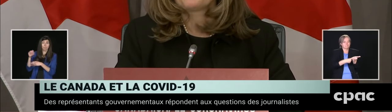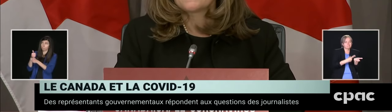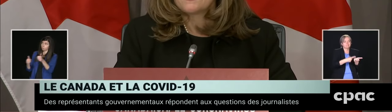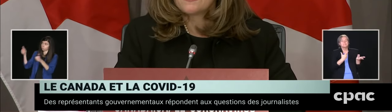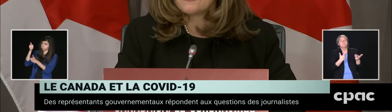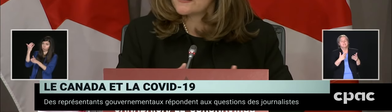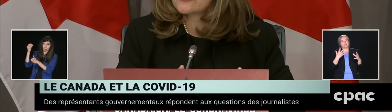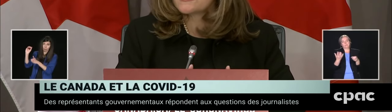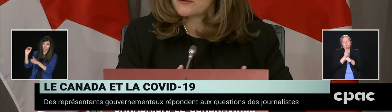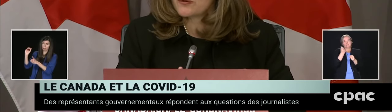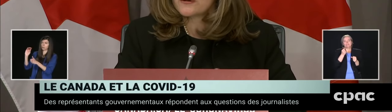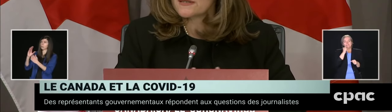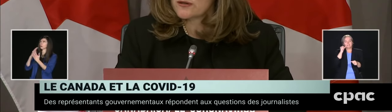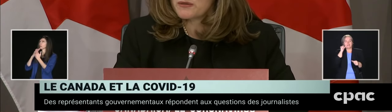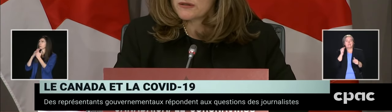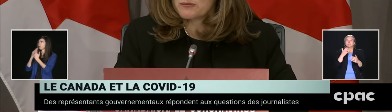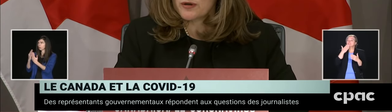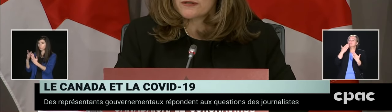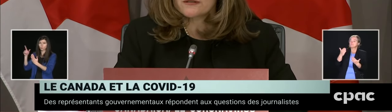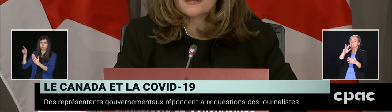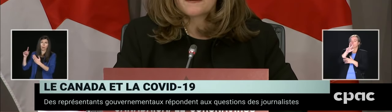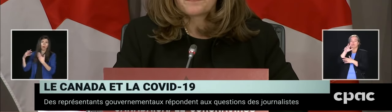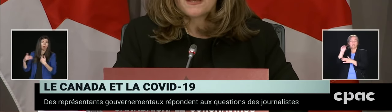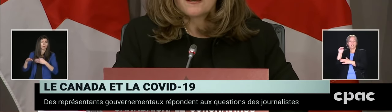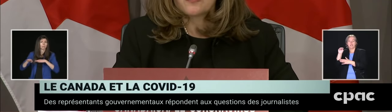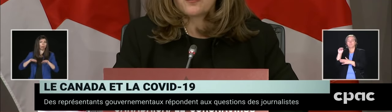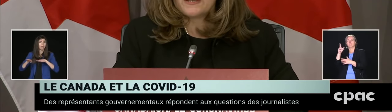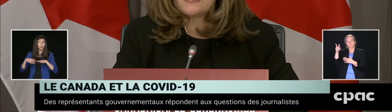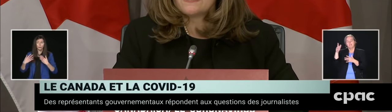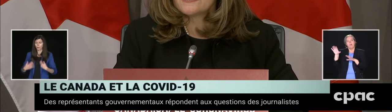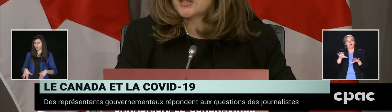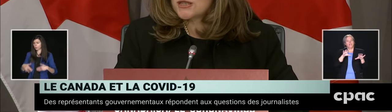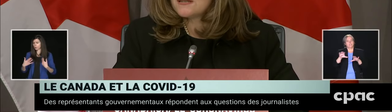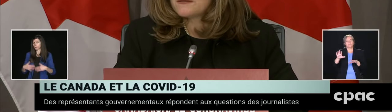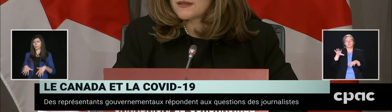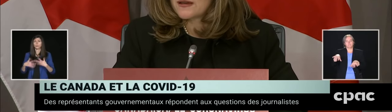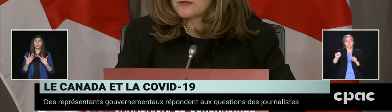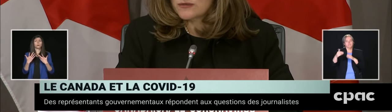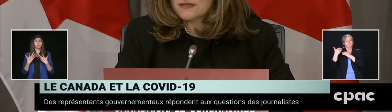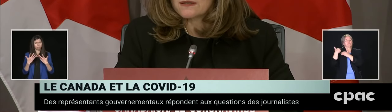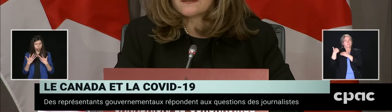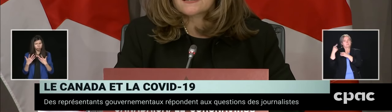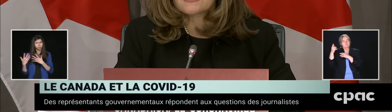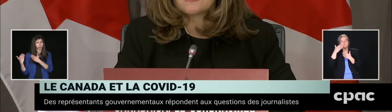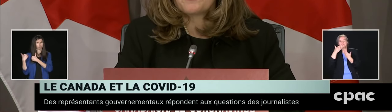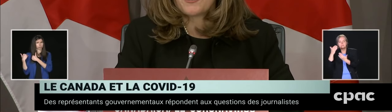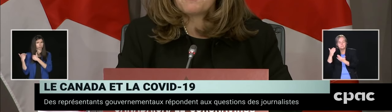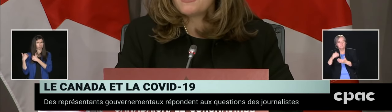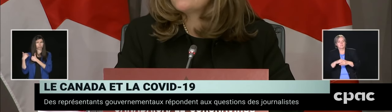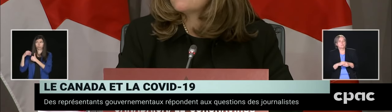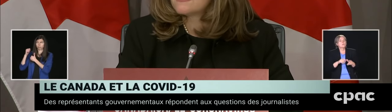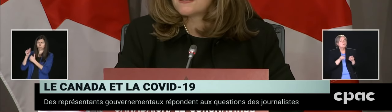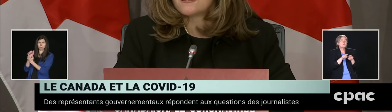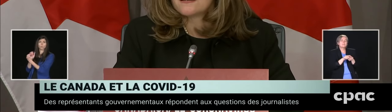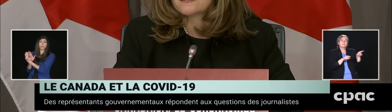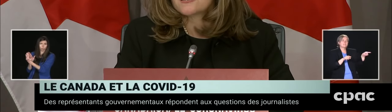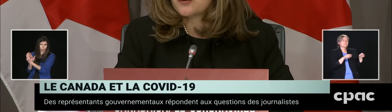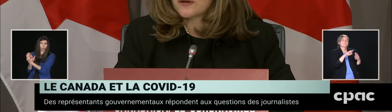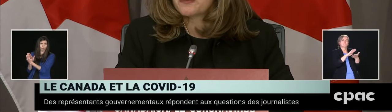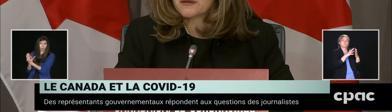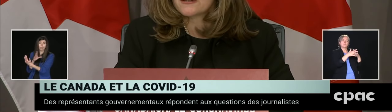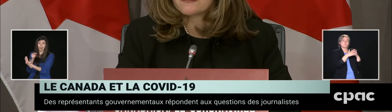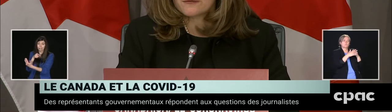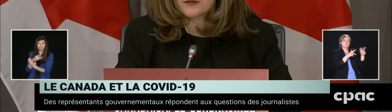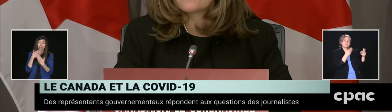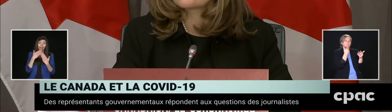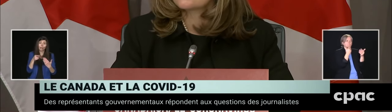way. And also, of course, our American partners. We achieved that result by making the case to